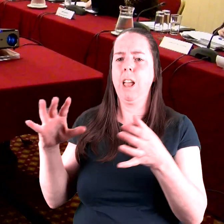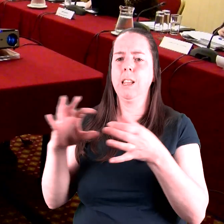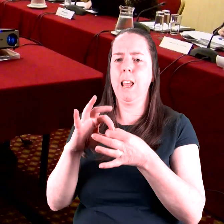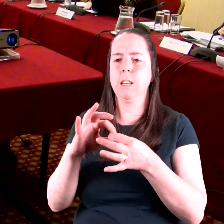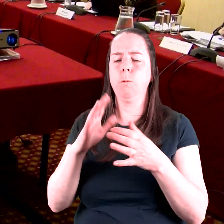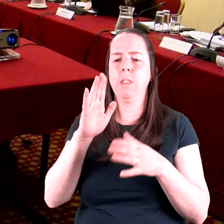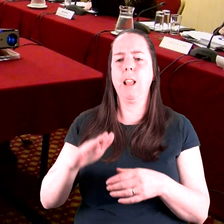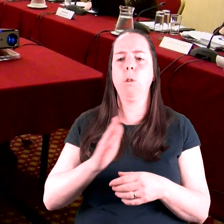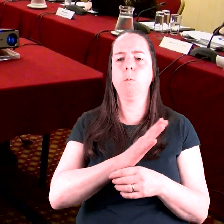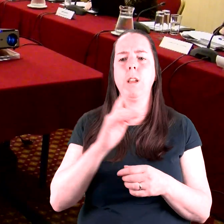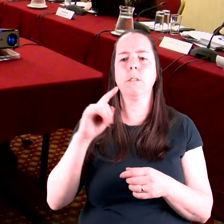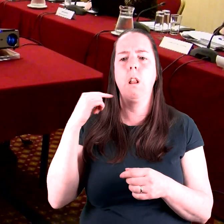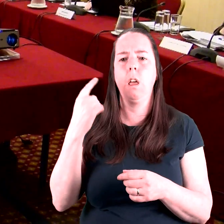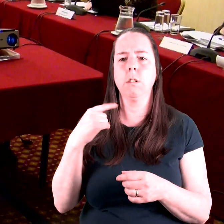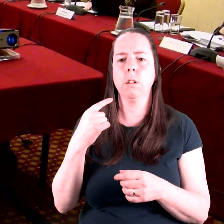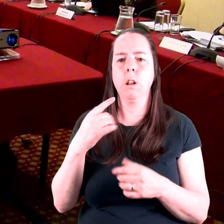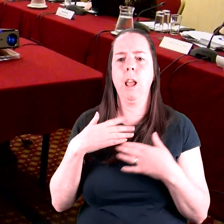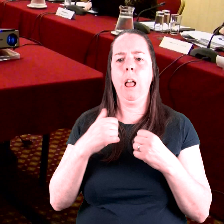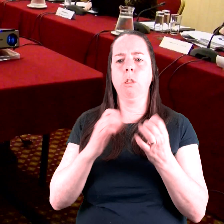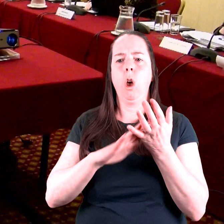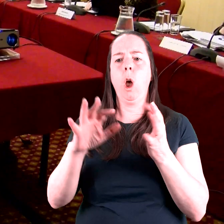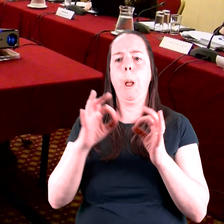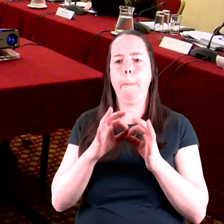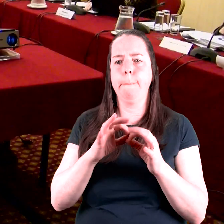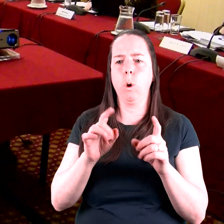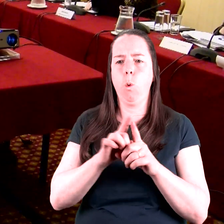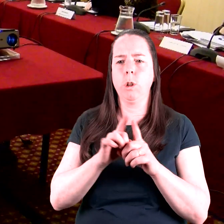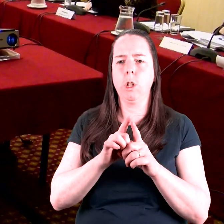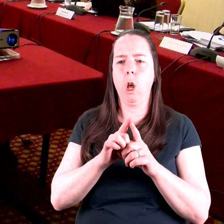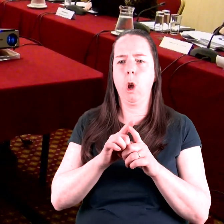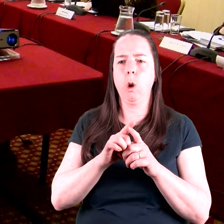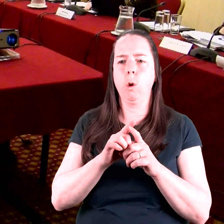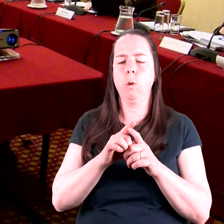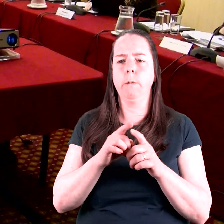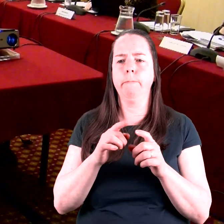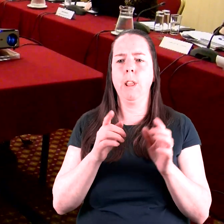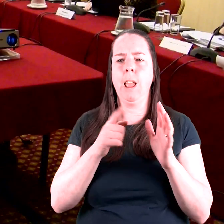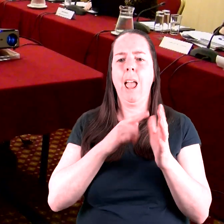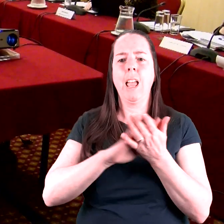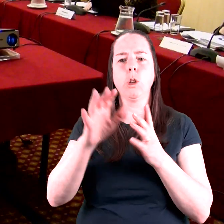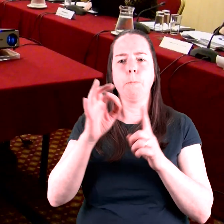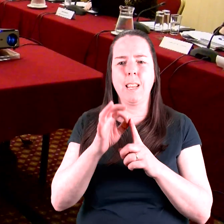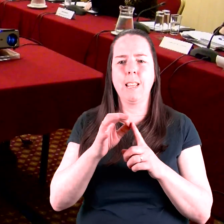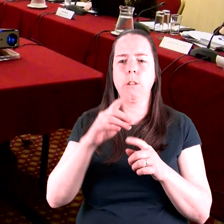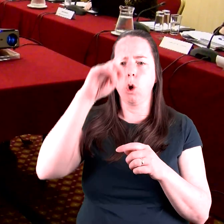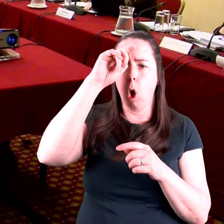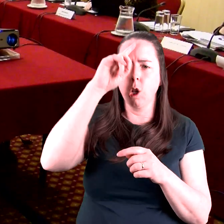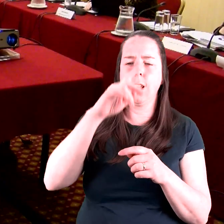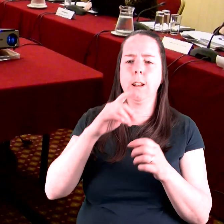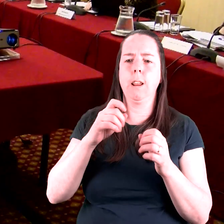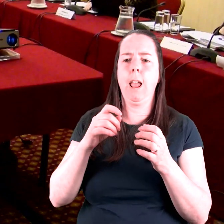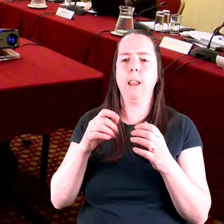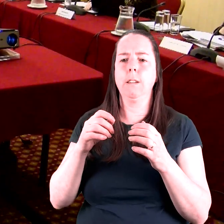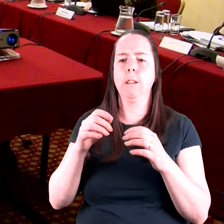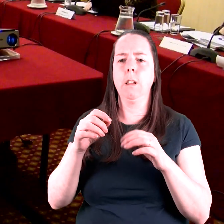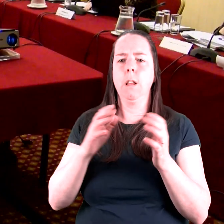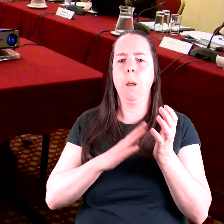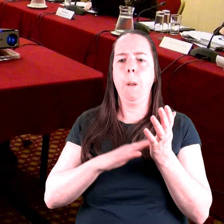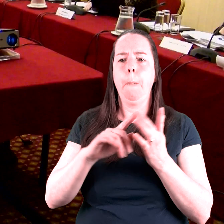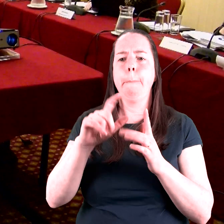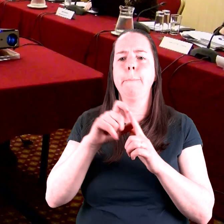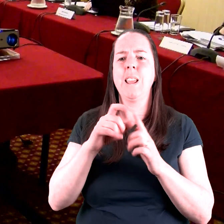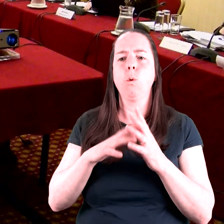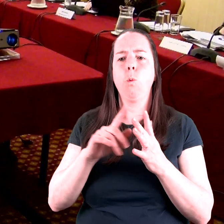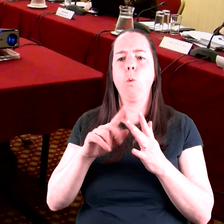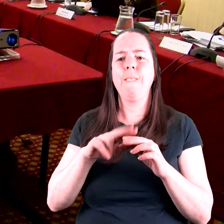this connects with the South West London Health Hub, which is also about AHPs and nursing and midwifery as